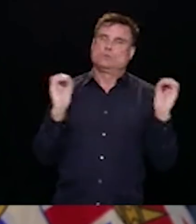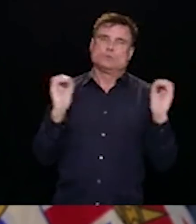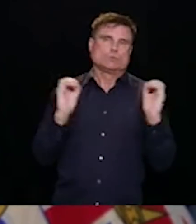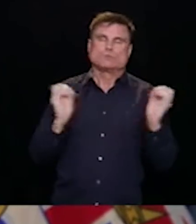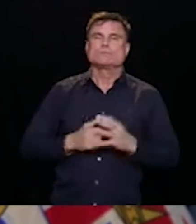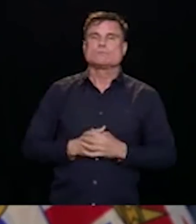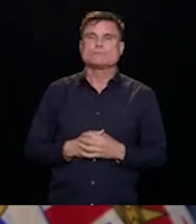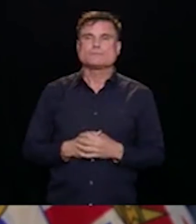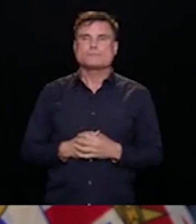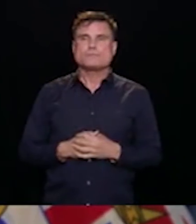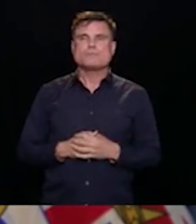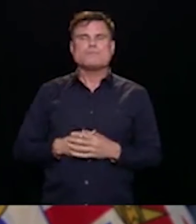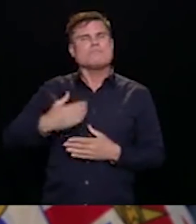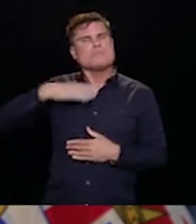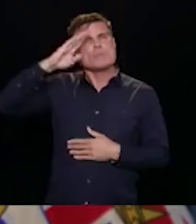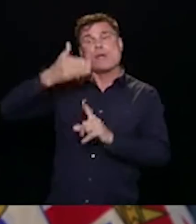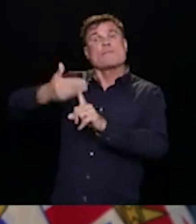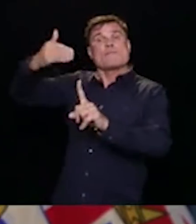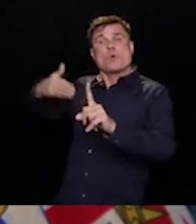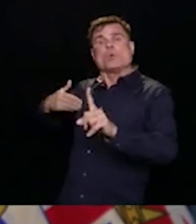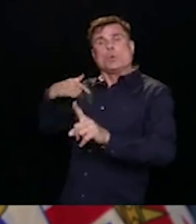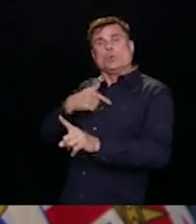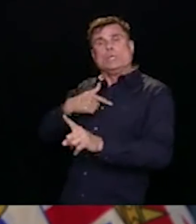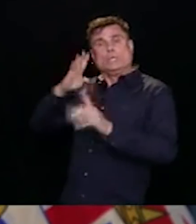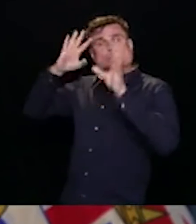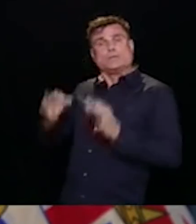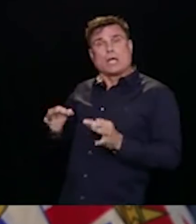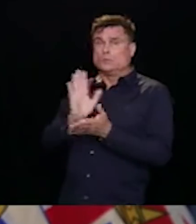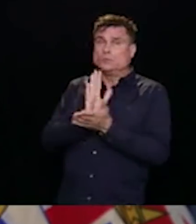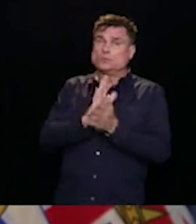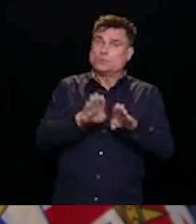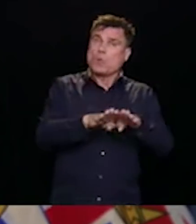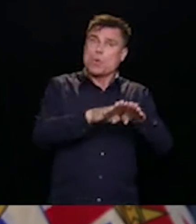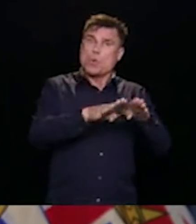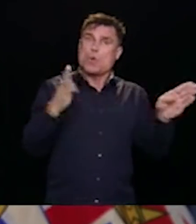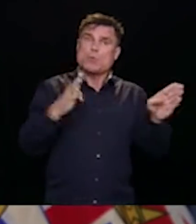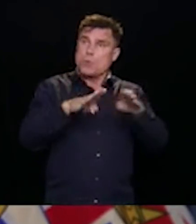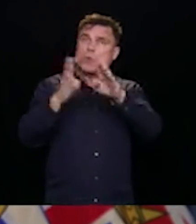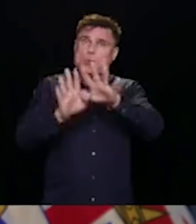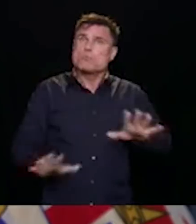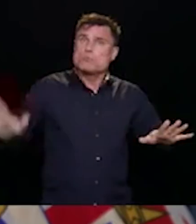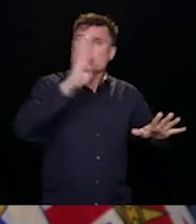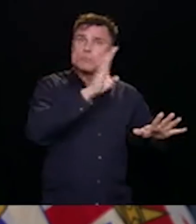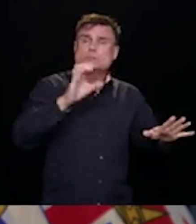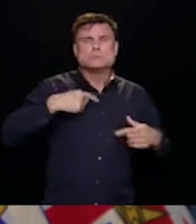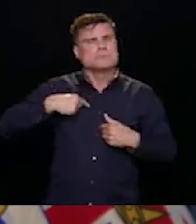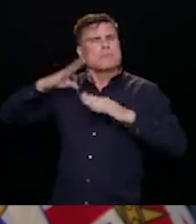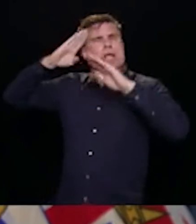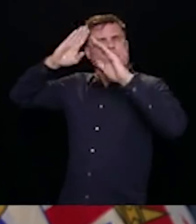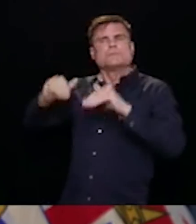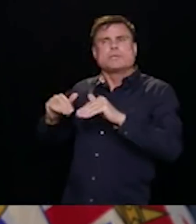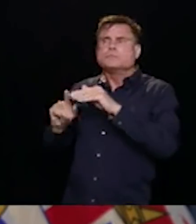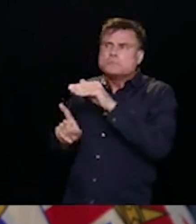we returned to some in-classroom teaching over the last month here in BC. And we've been monitoring the